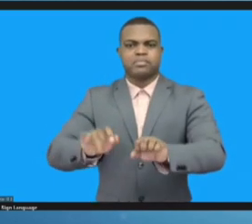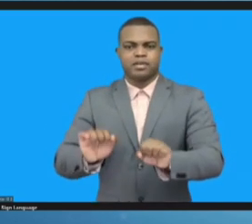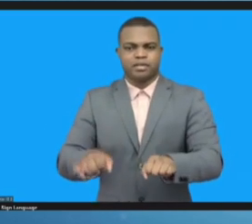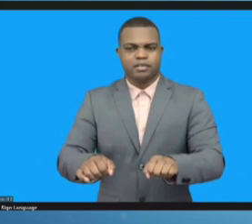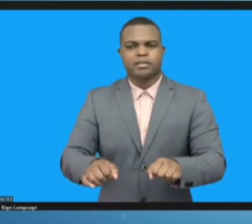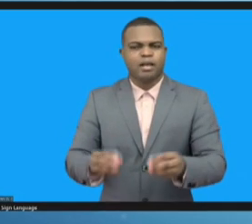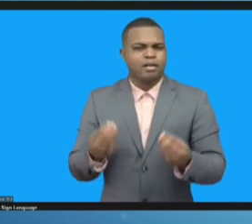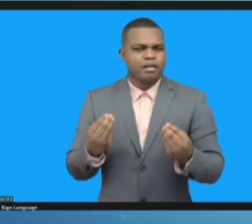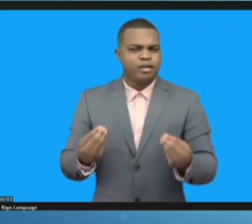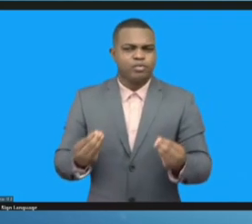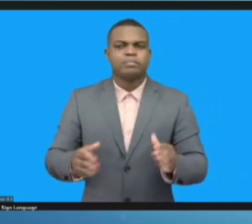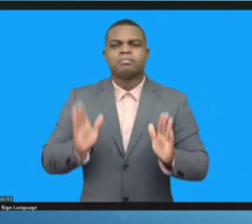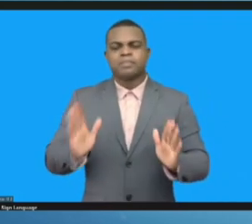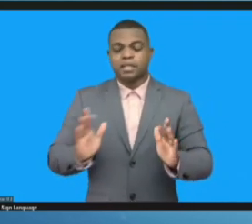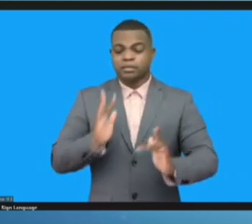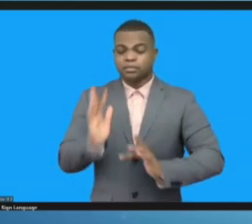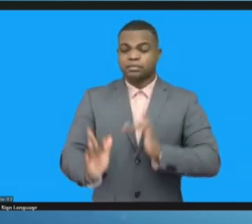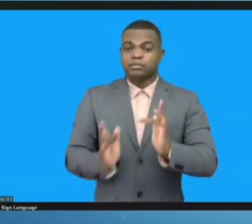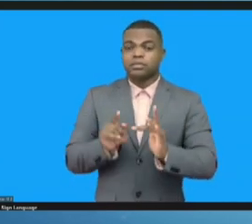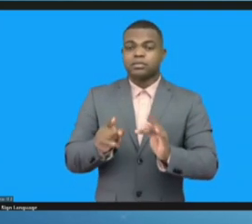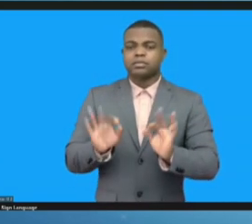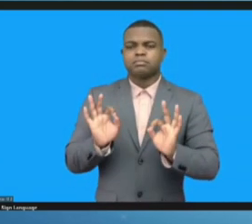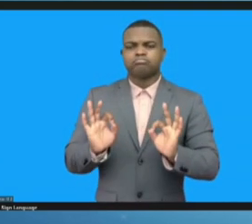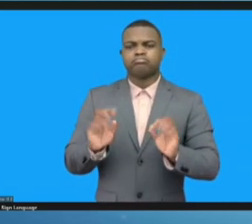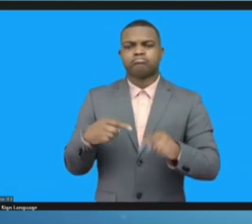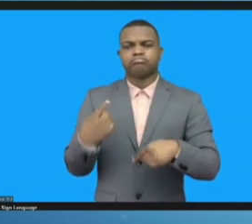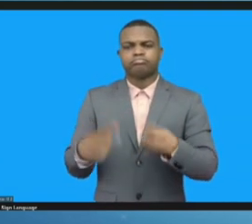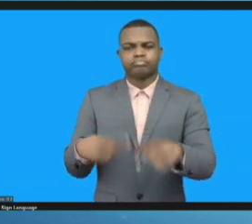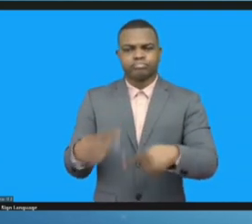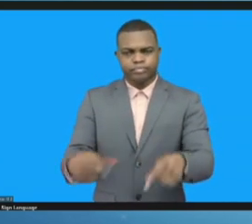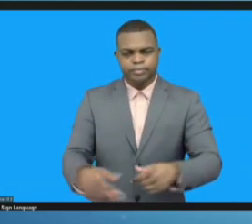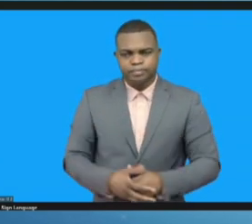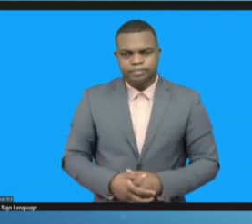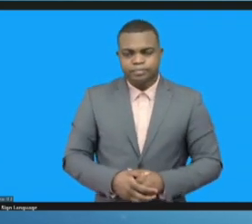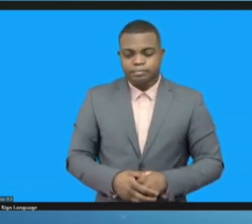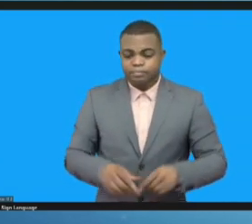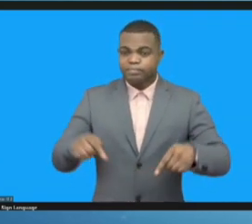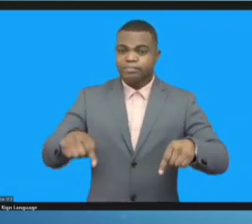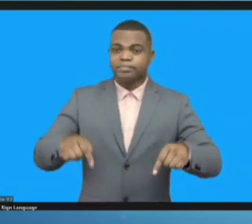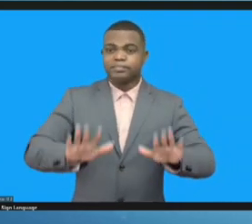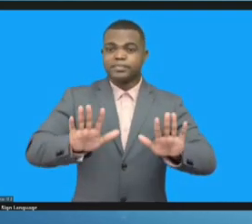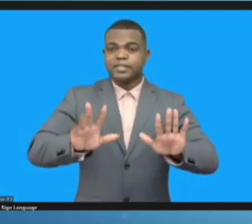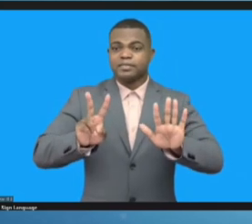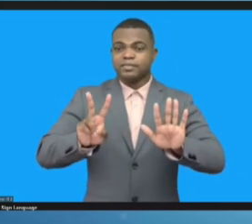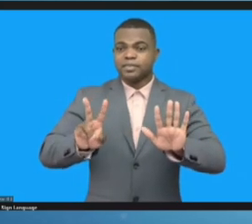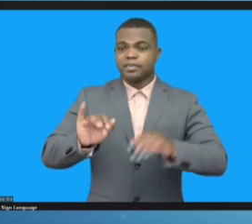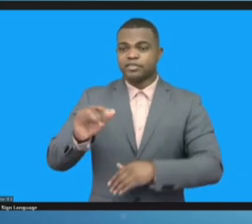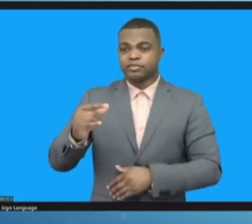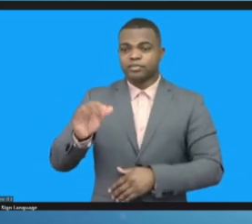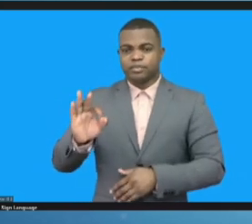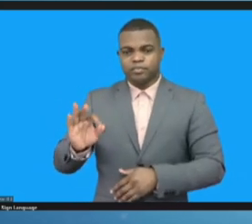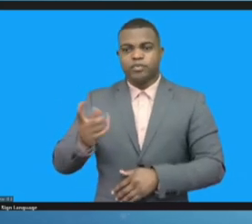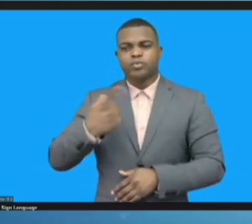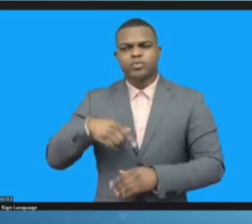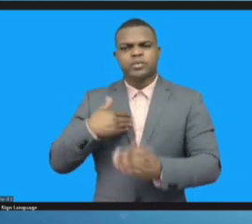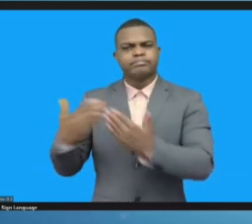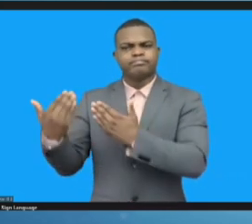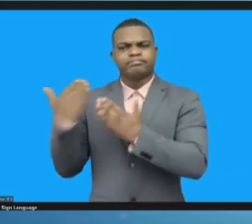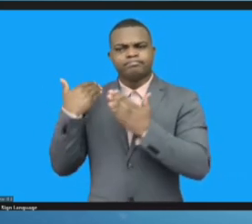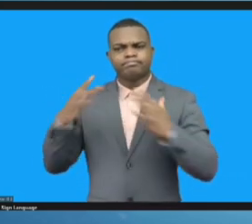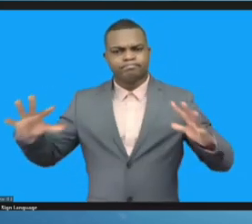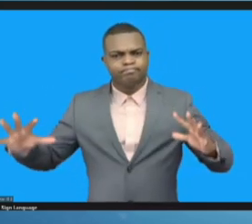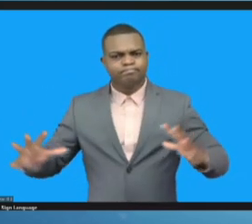in Addis Ababa is to unleash the power and the potential of a resilient internet for our